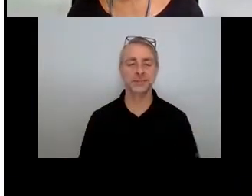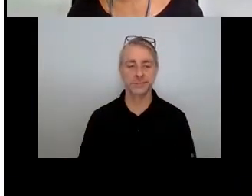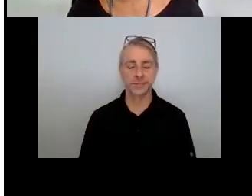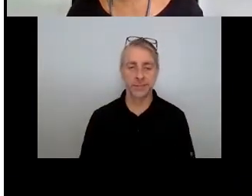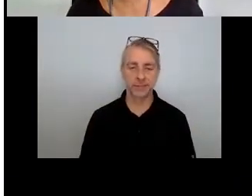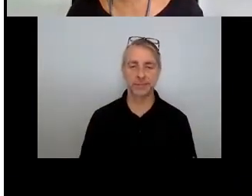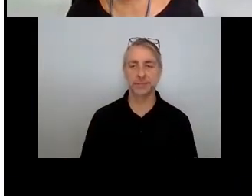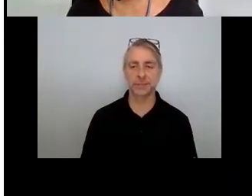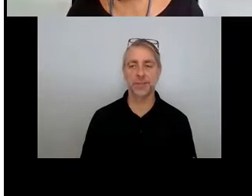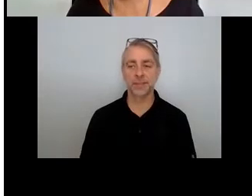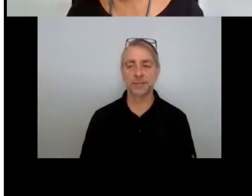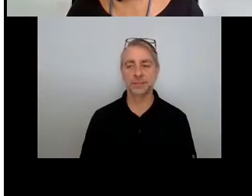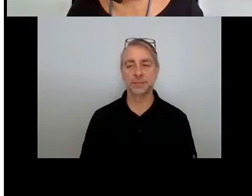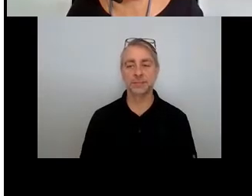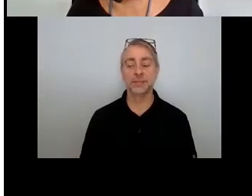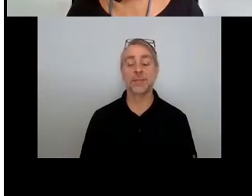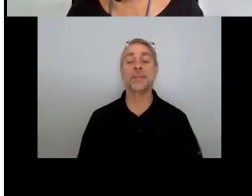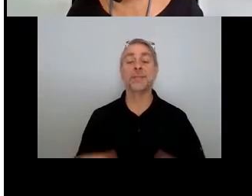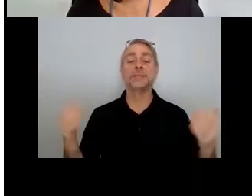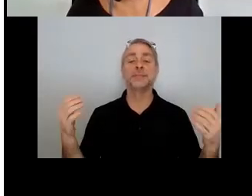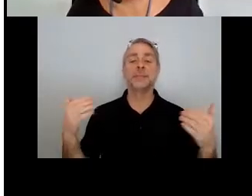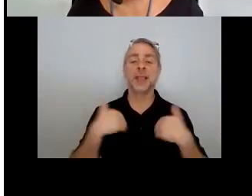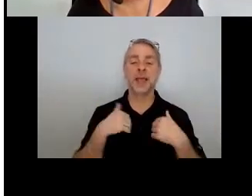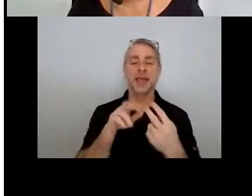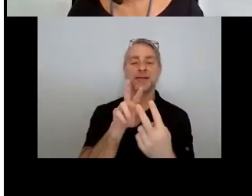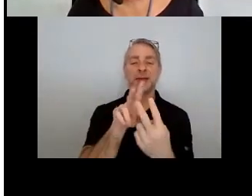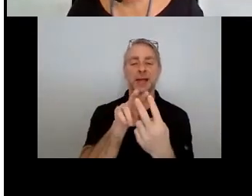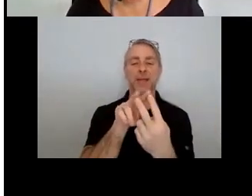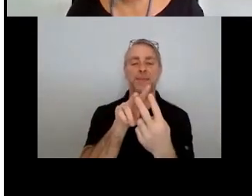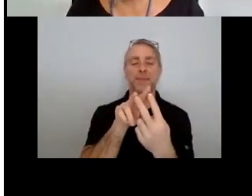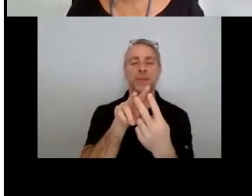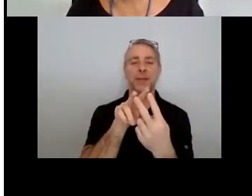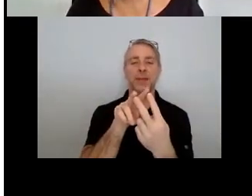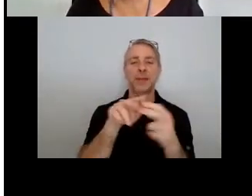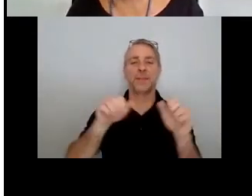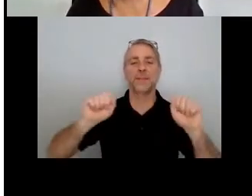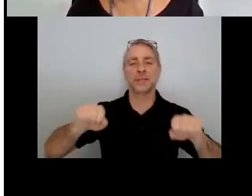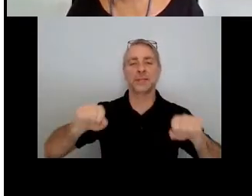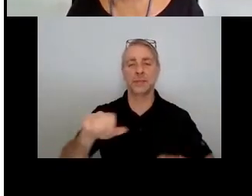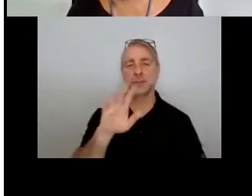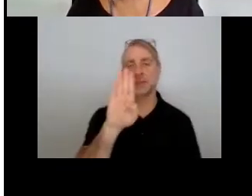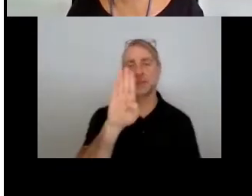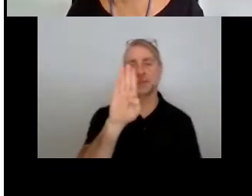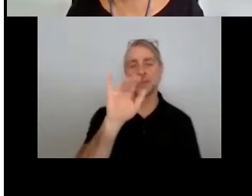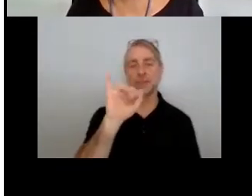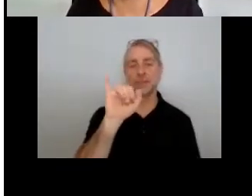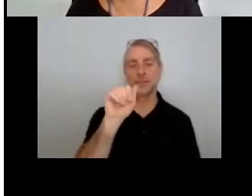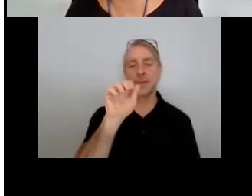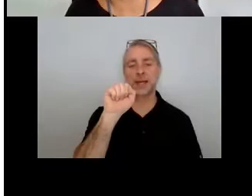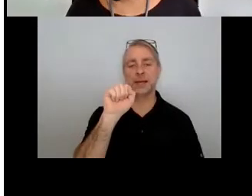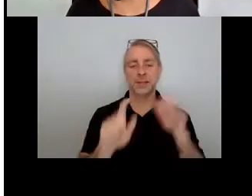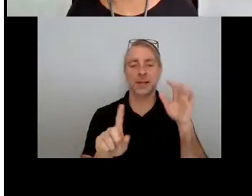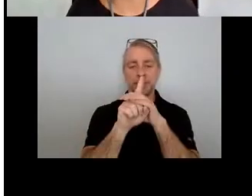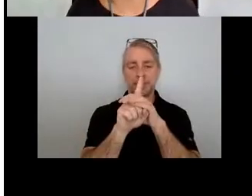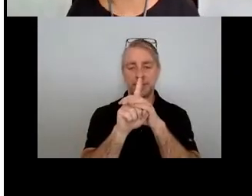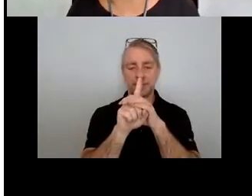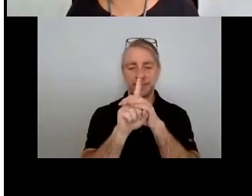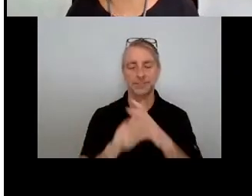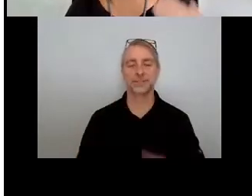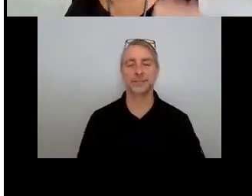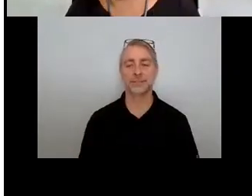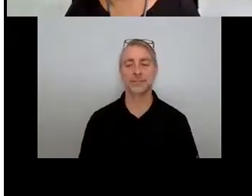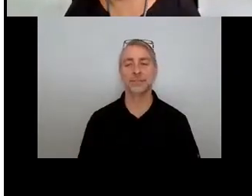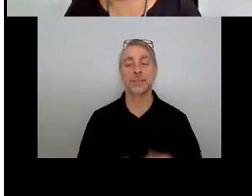potential issues or biases that might occur when we're in this stage. And obviously the biggest one is that